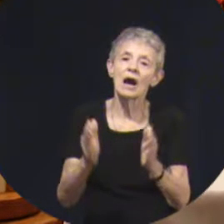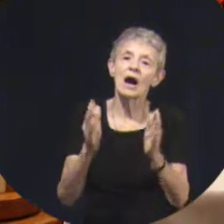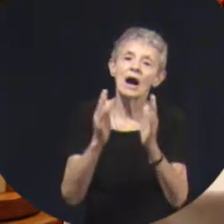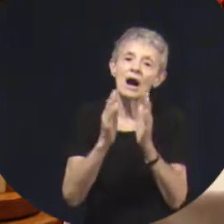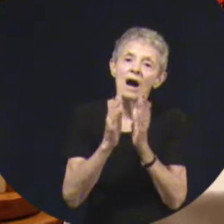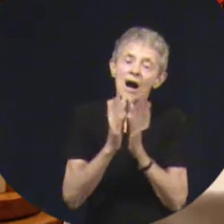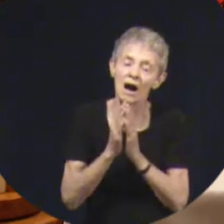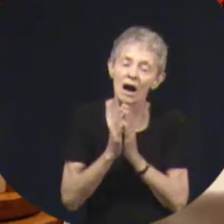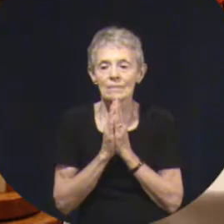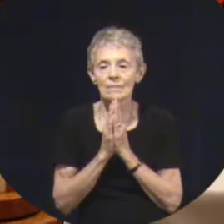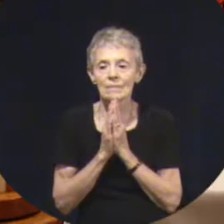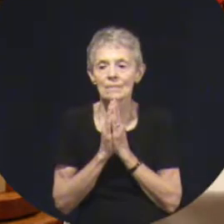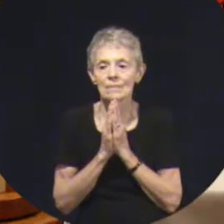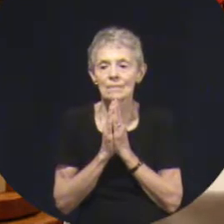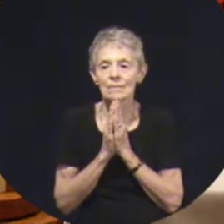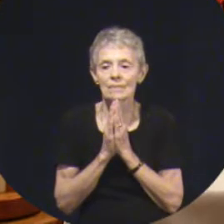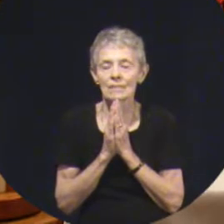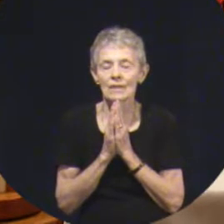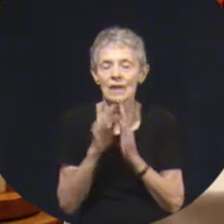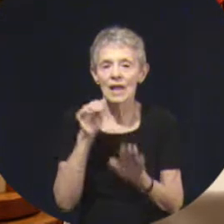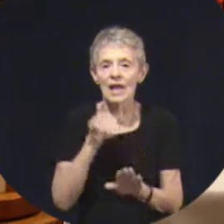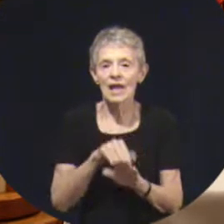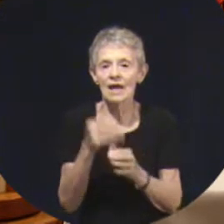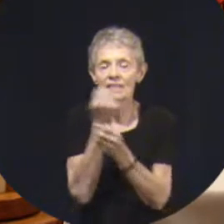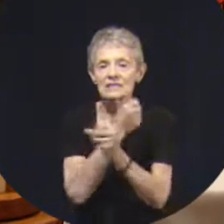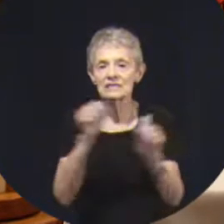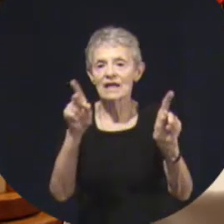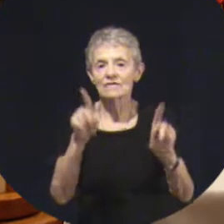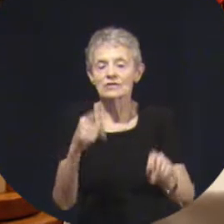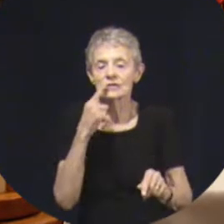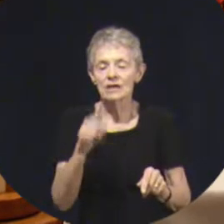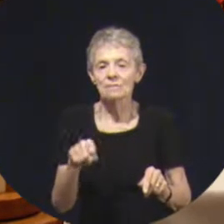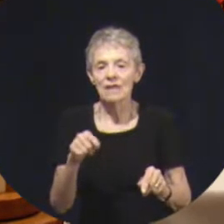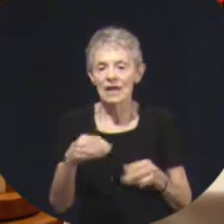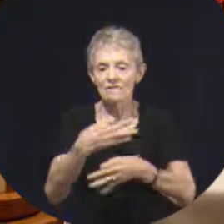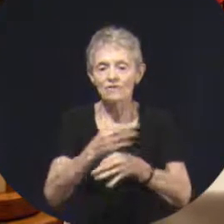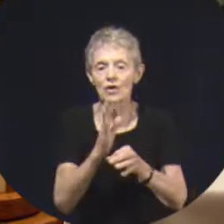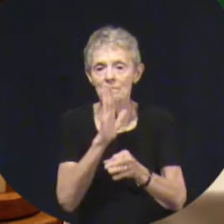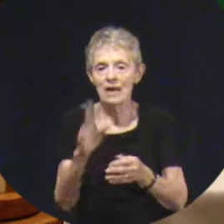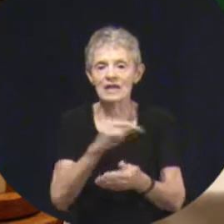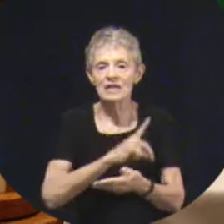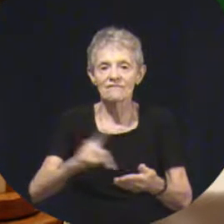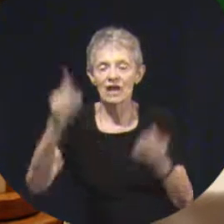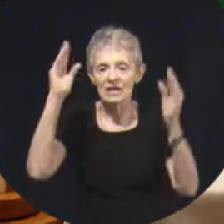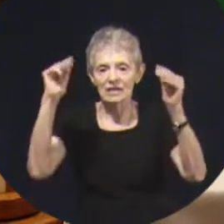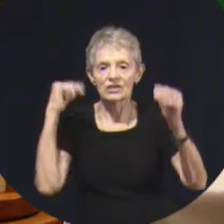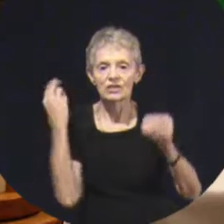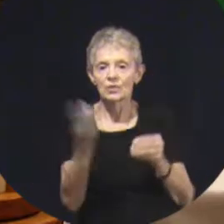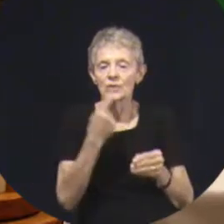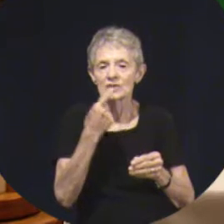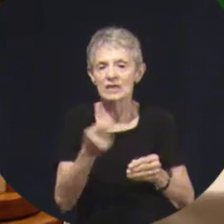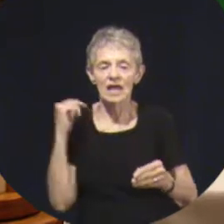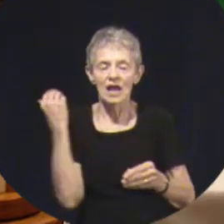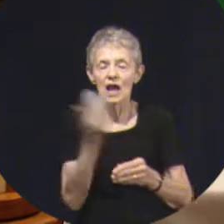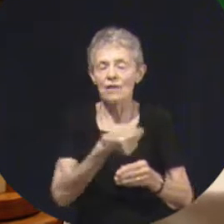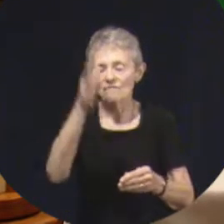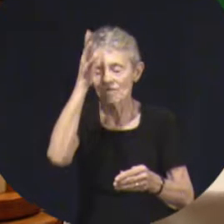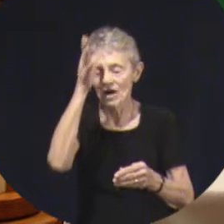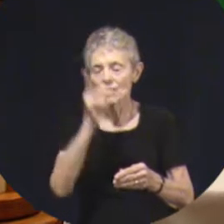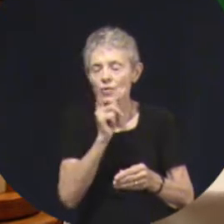kingdom. There we hope to enjoy forever the fullness of your glory. Through Christ our Lord, to whom we bestow on the world all that is good.